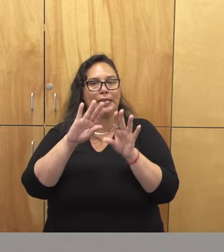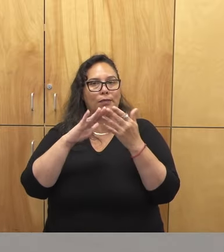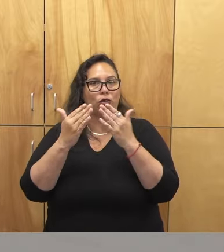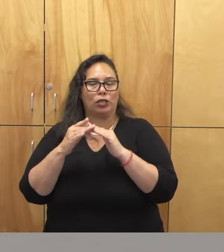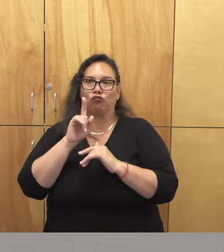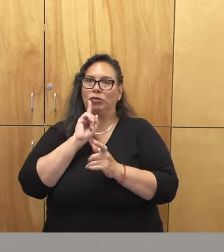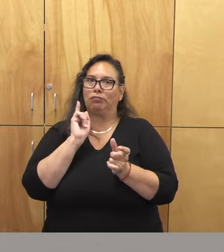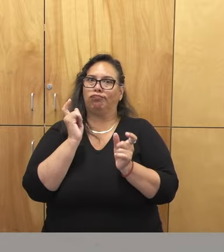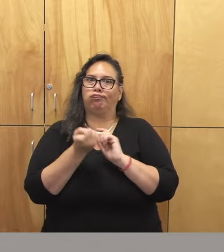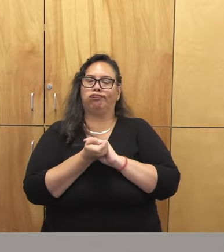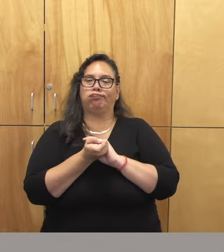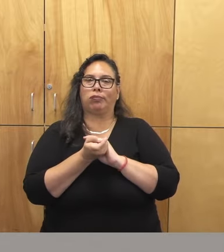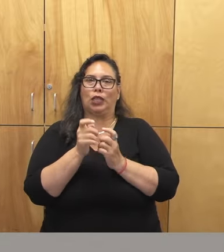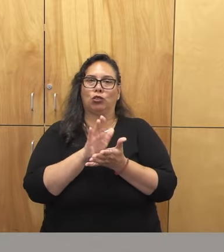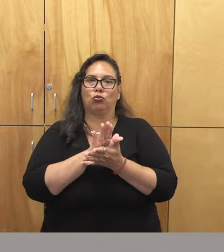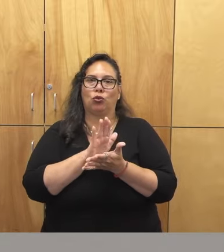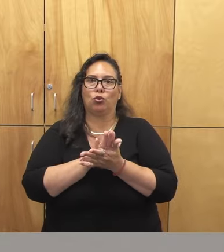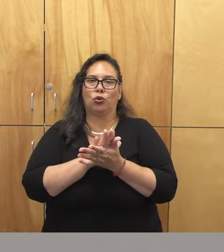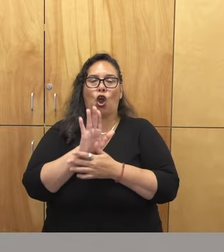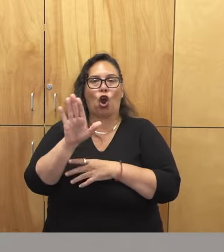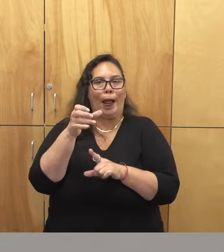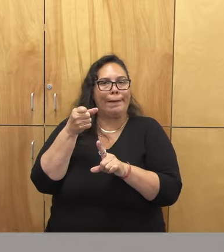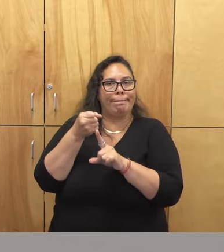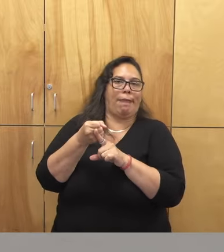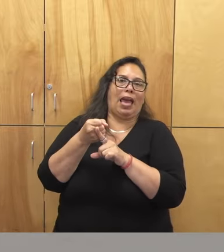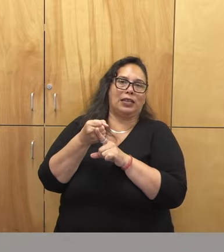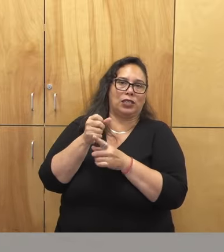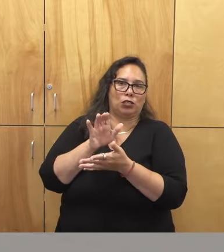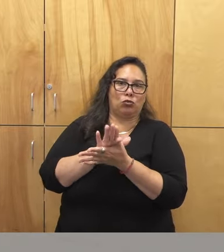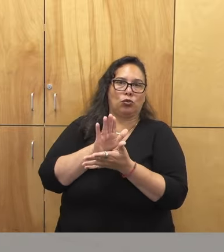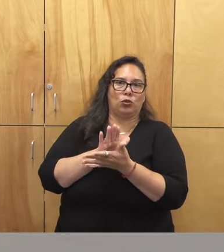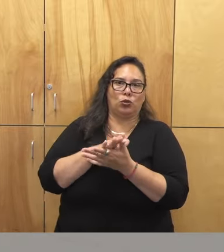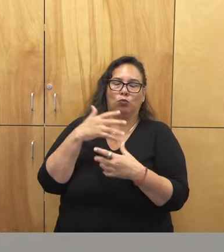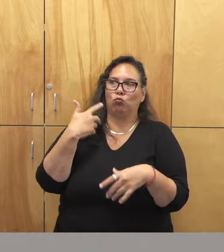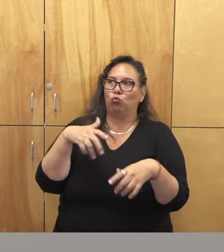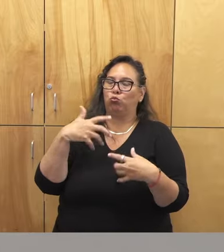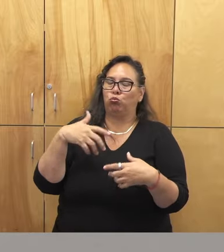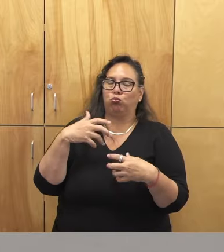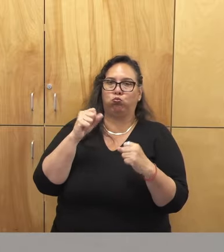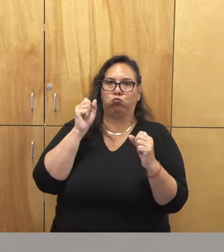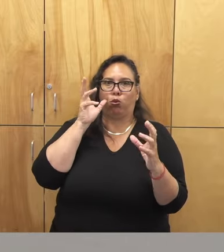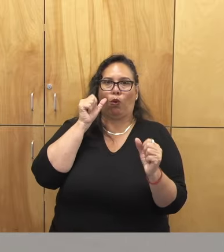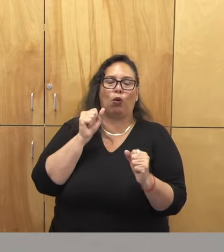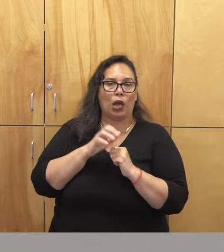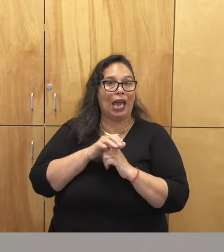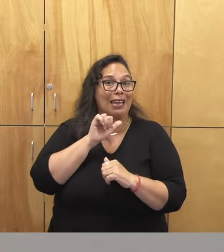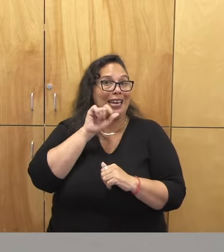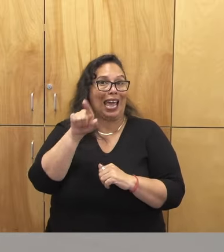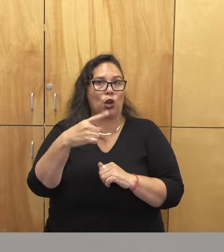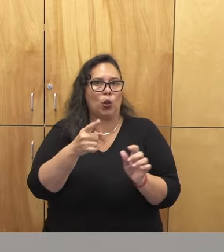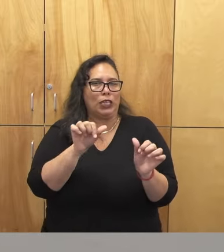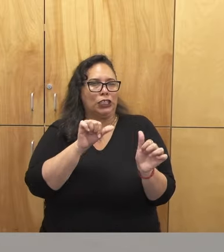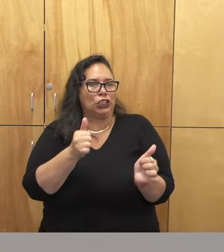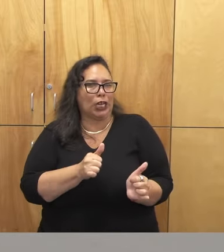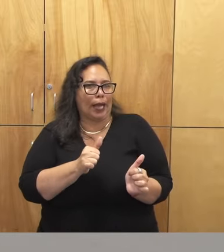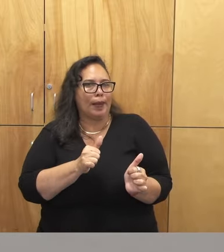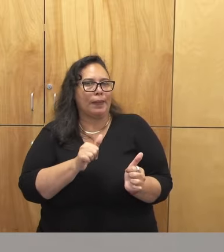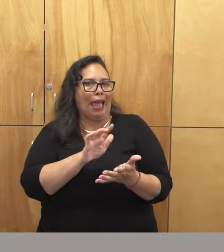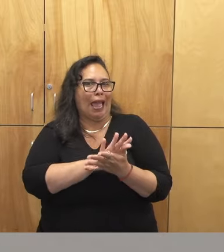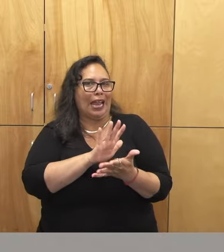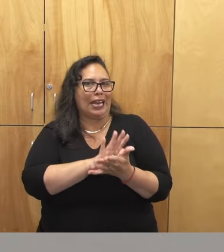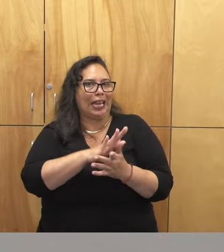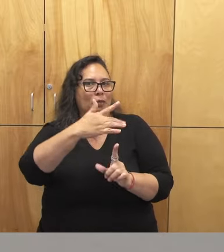school. Her impact on the school was very profound. She not only shaped the